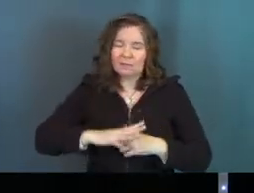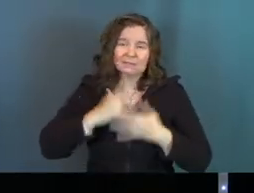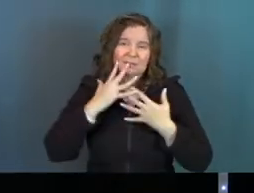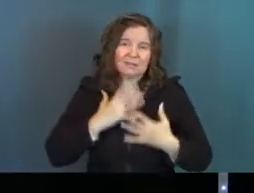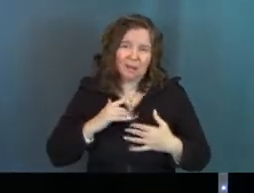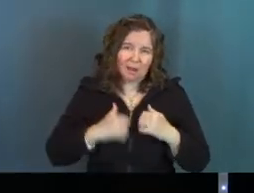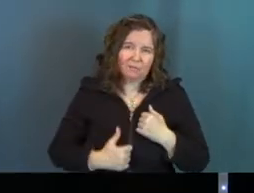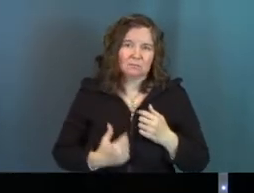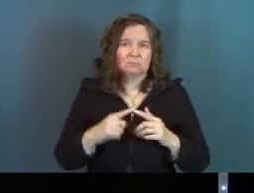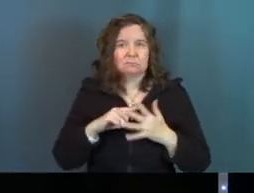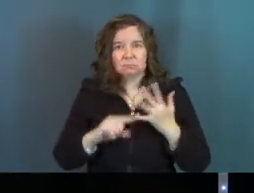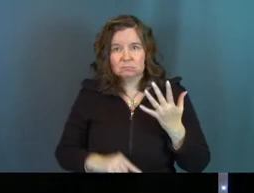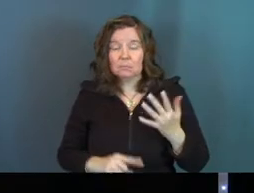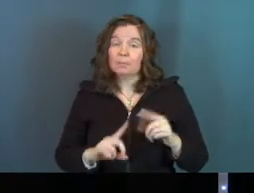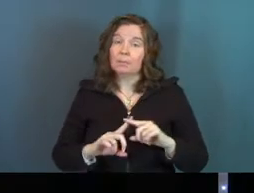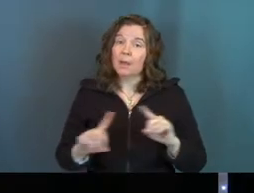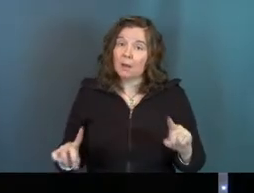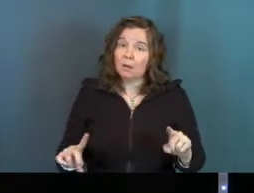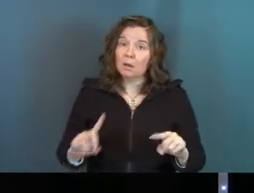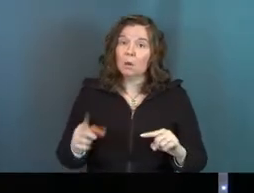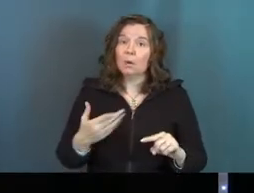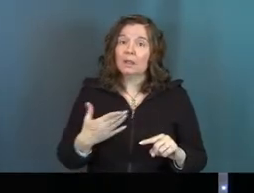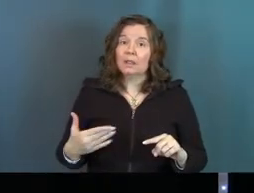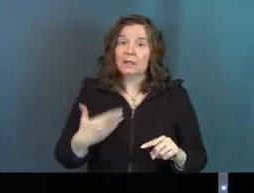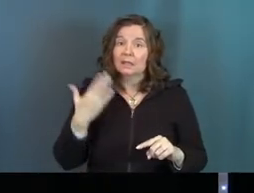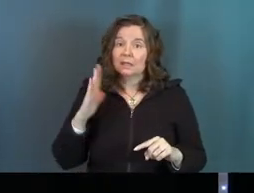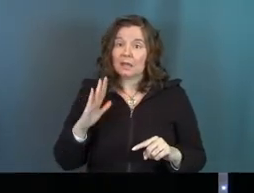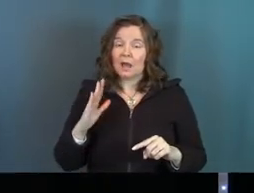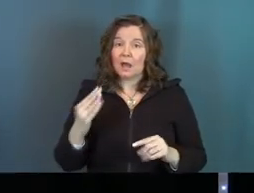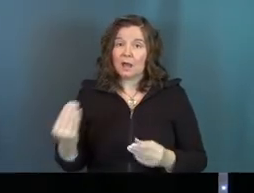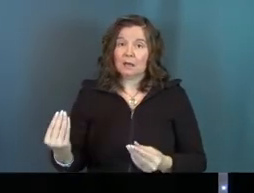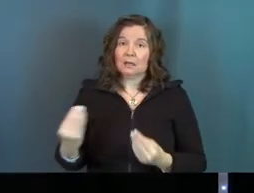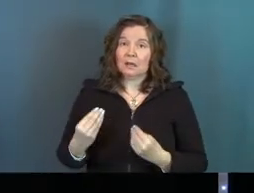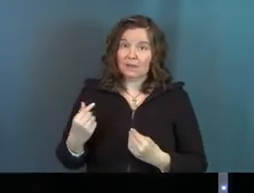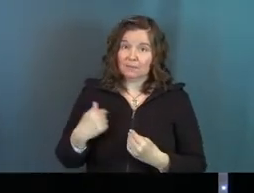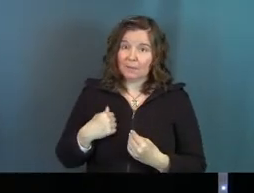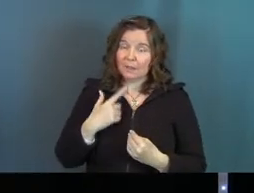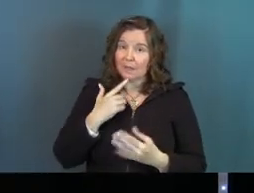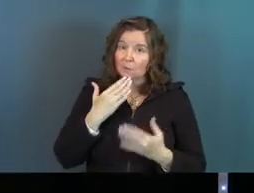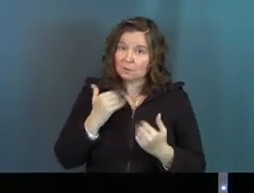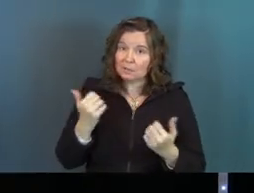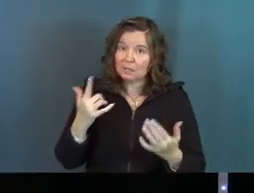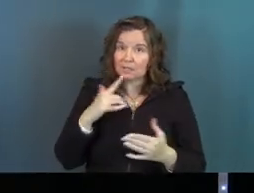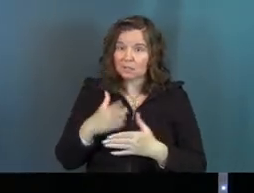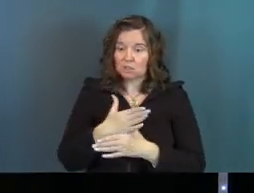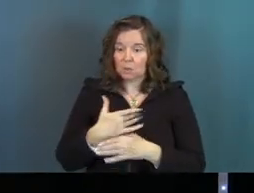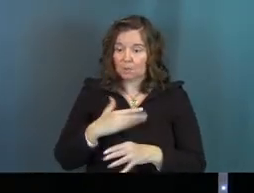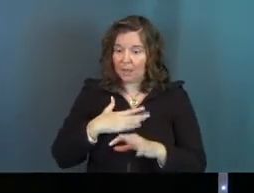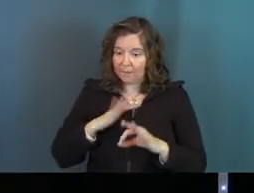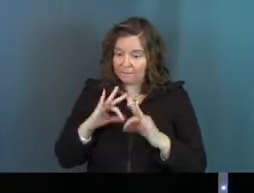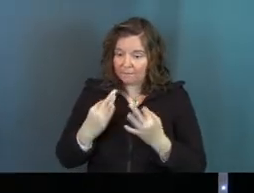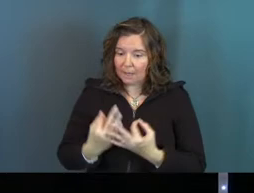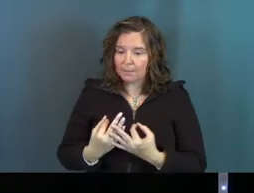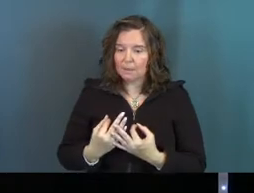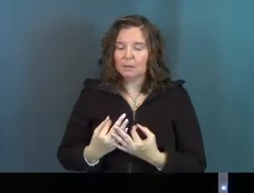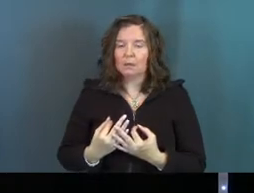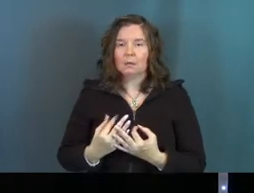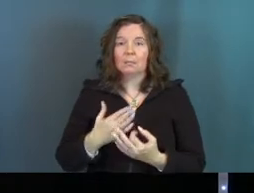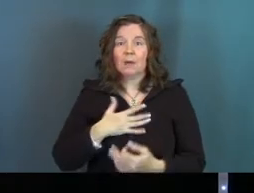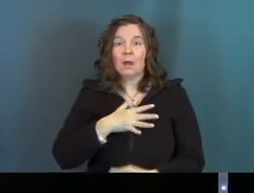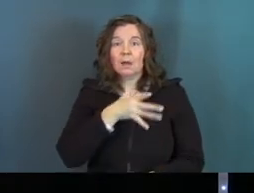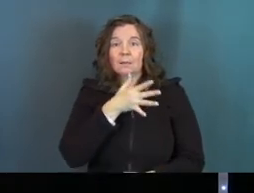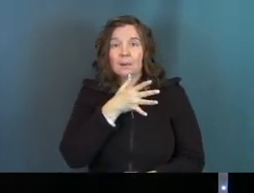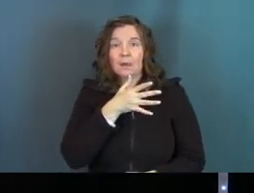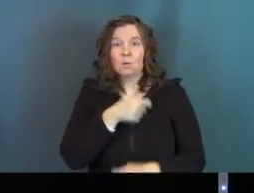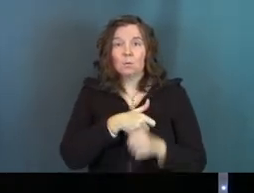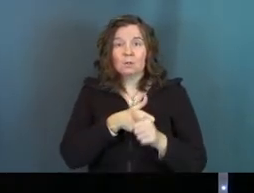sadness. And of course, all those things come with that. But one of the things that God laid in my heart that I was so thankful for because I got to share it with my family was my